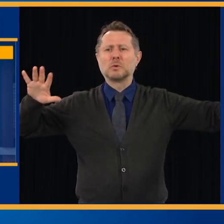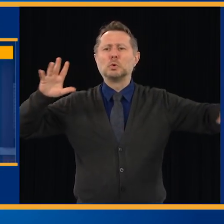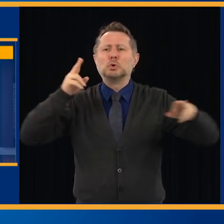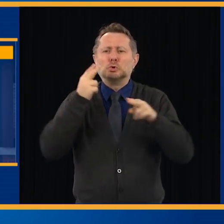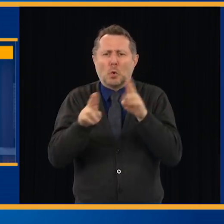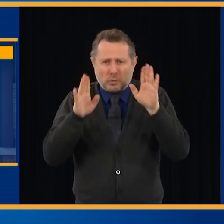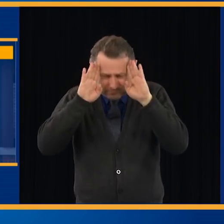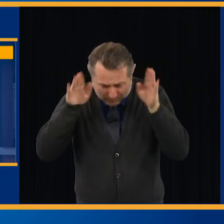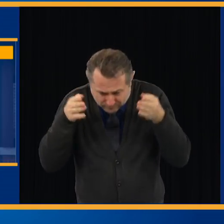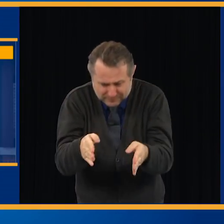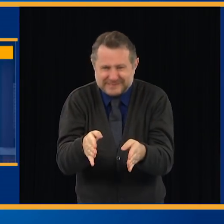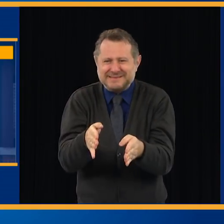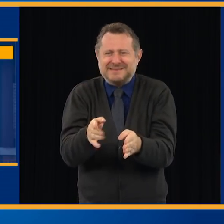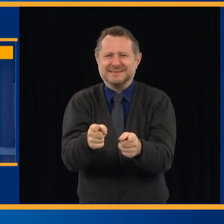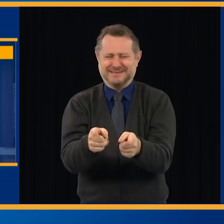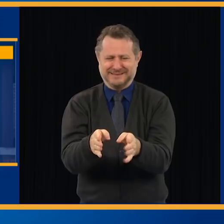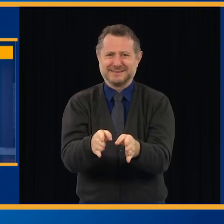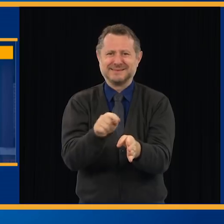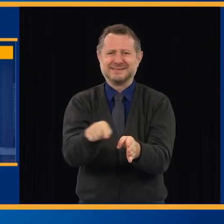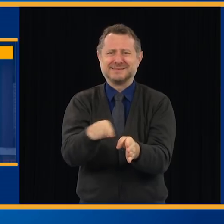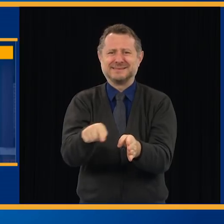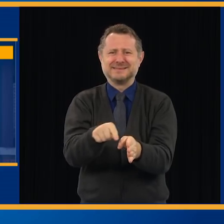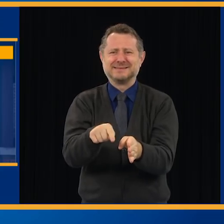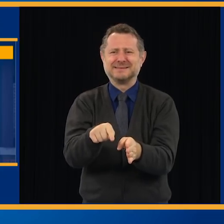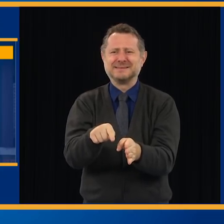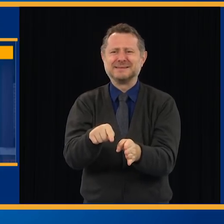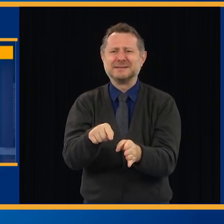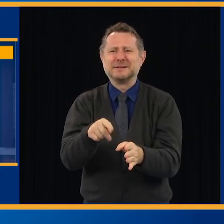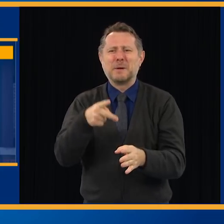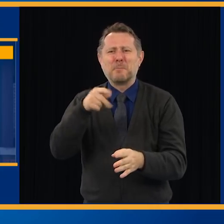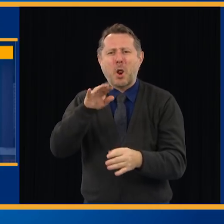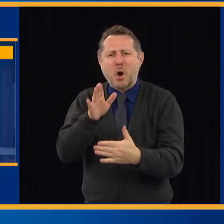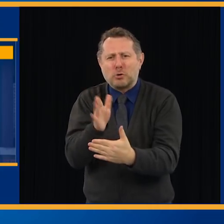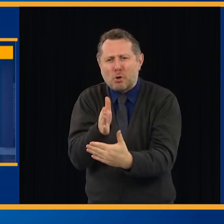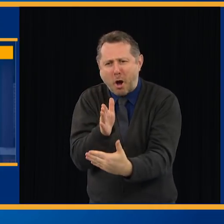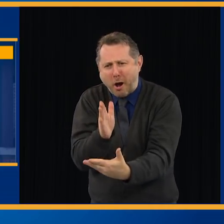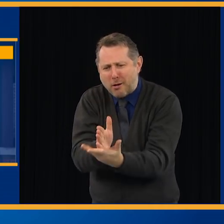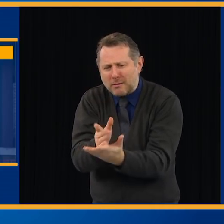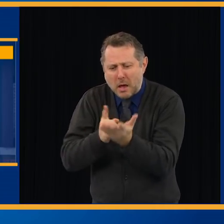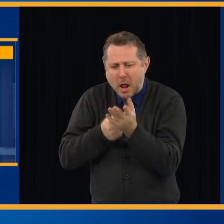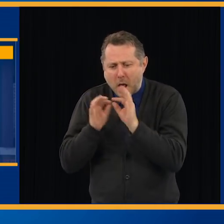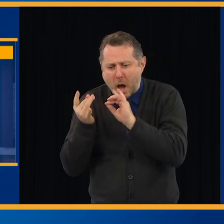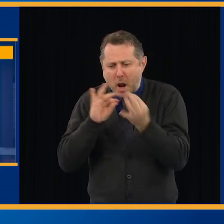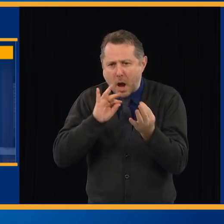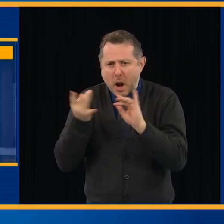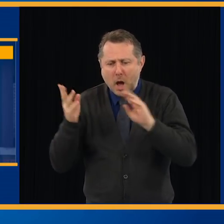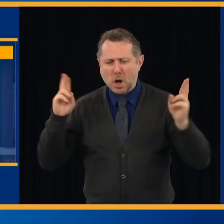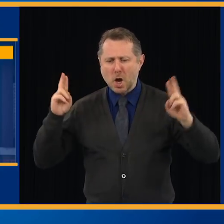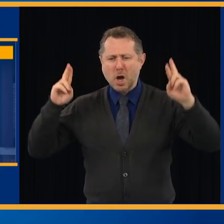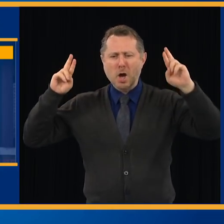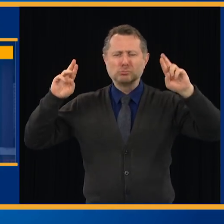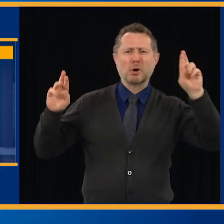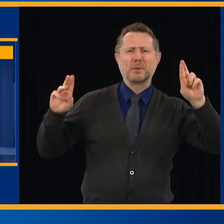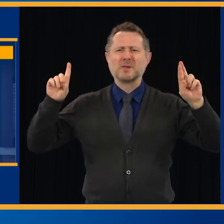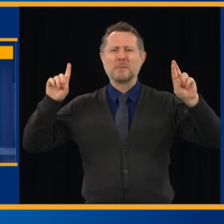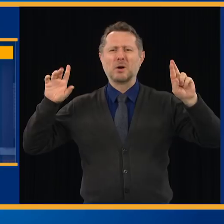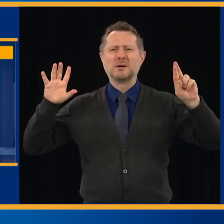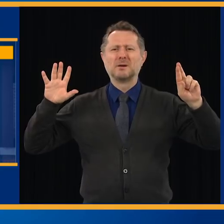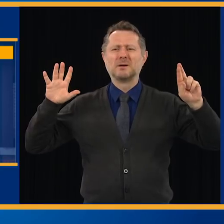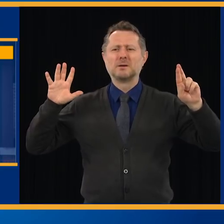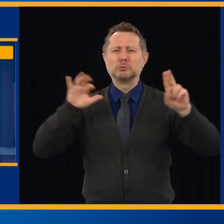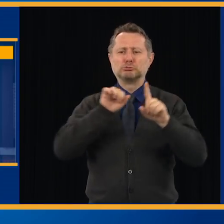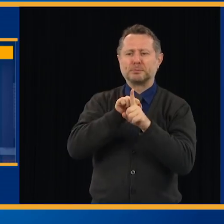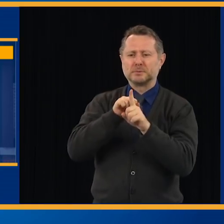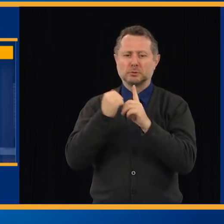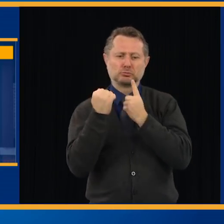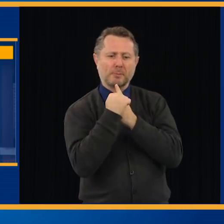the partisanship, the ugliness, the anger, the deception. Let's just stop for one moment.